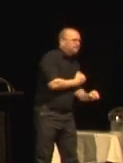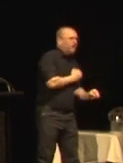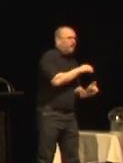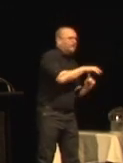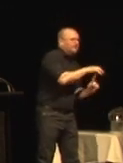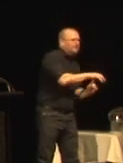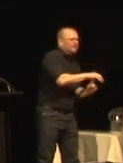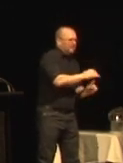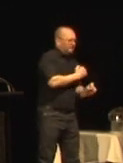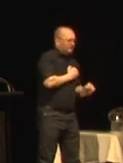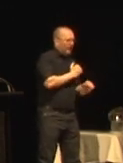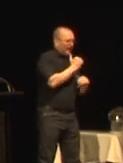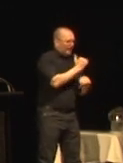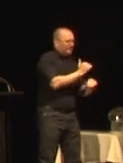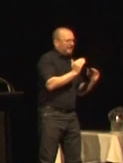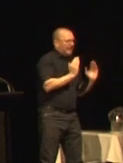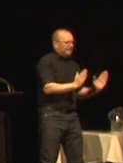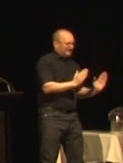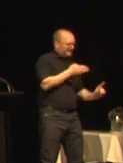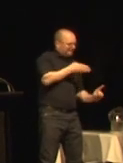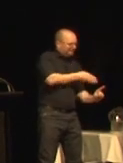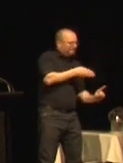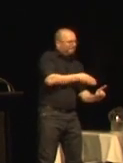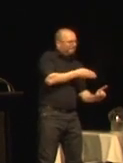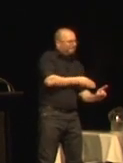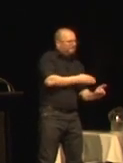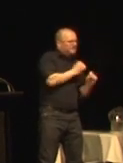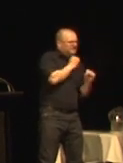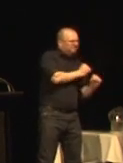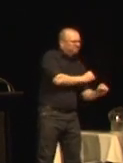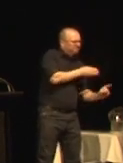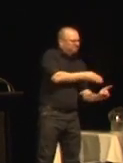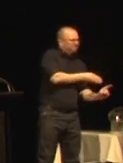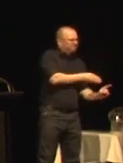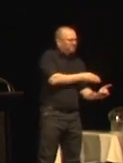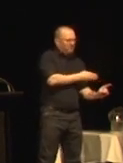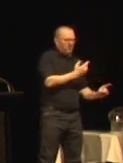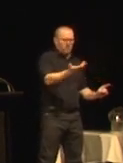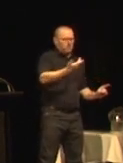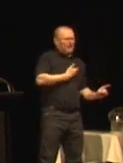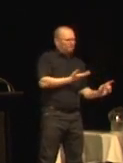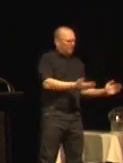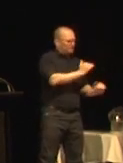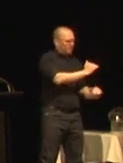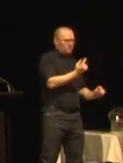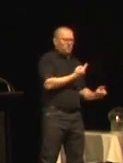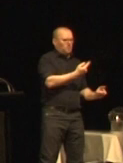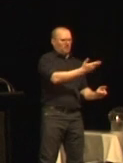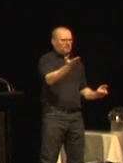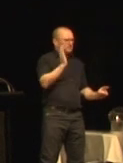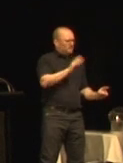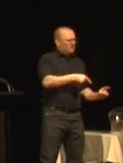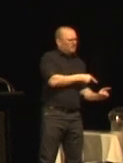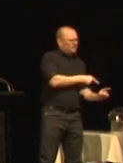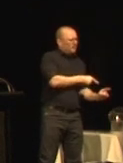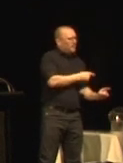cones that have been set up for me by others, often from another world, go up, go over to